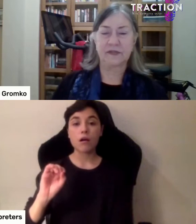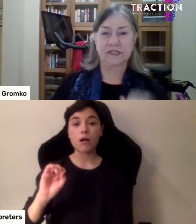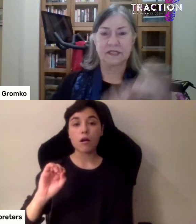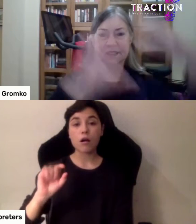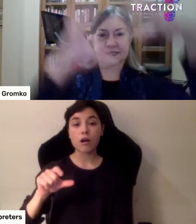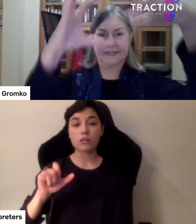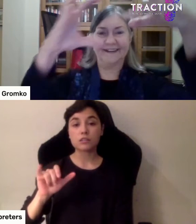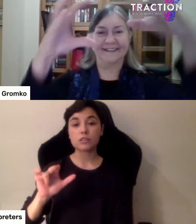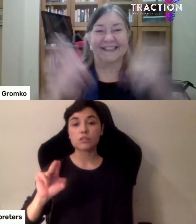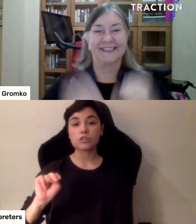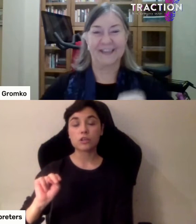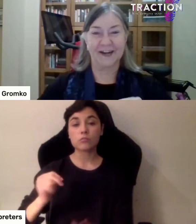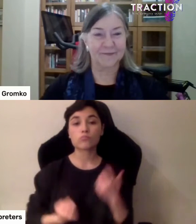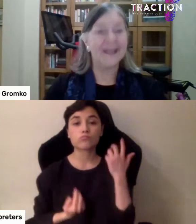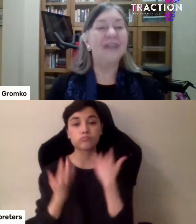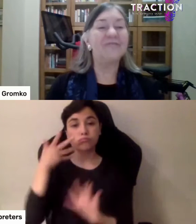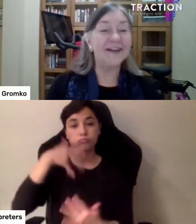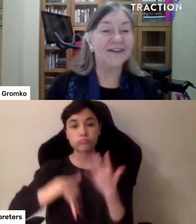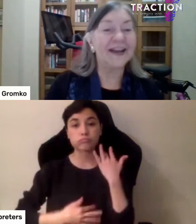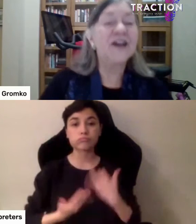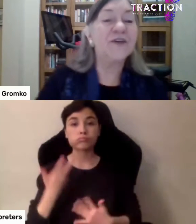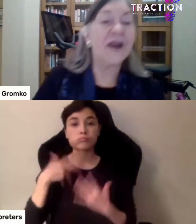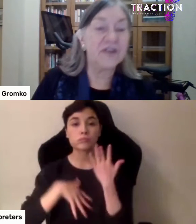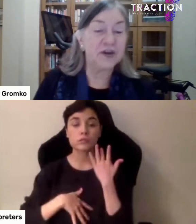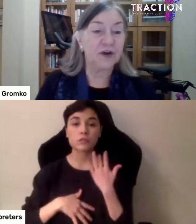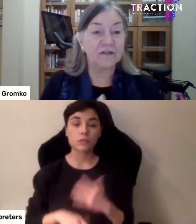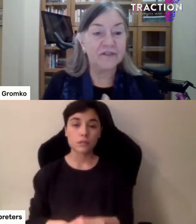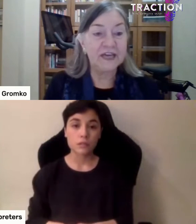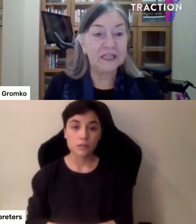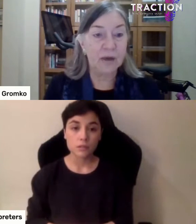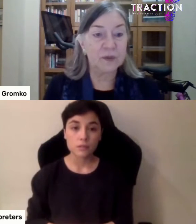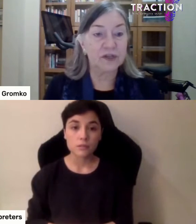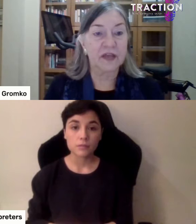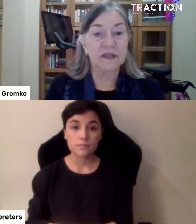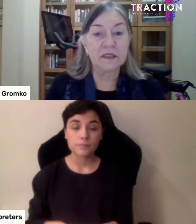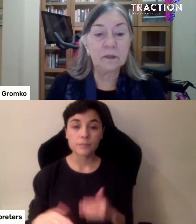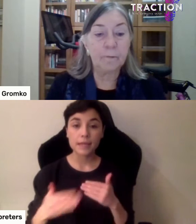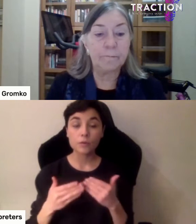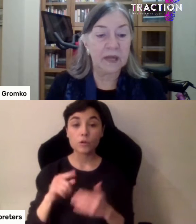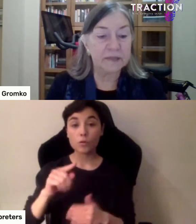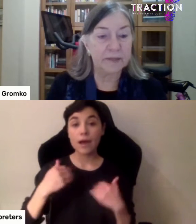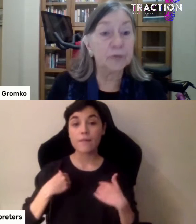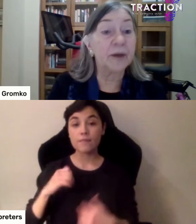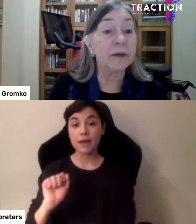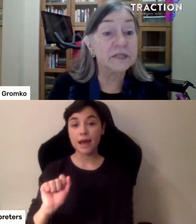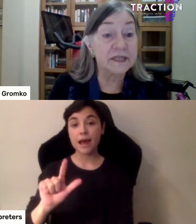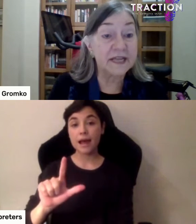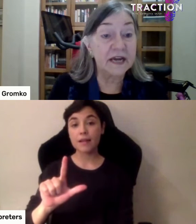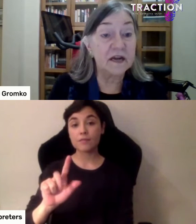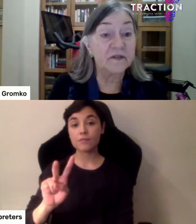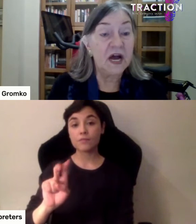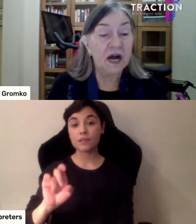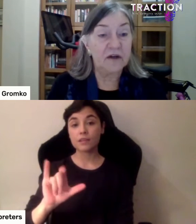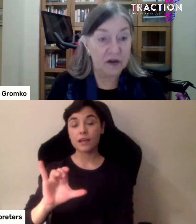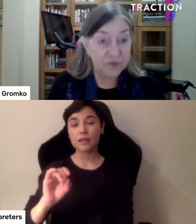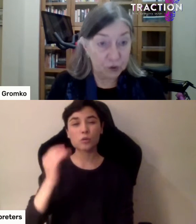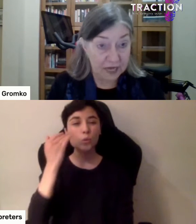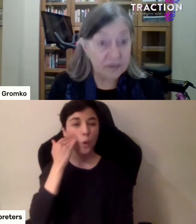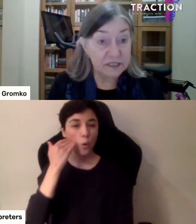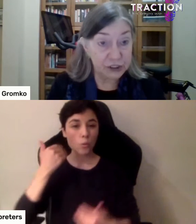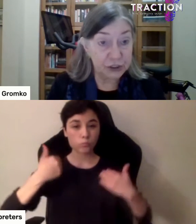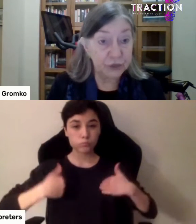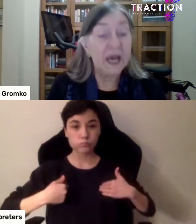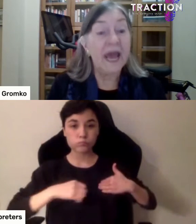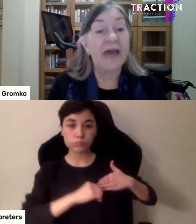I can't do this. It's terrible. But anyway, you have your alveoli, which are like the little bubbles at the end of